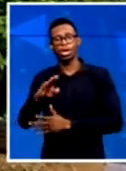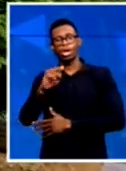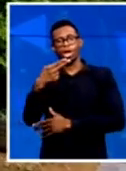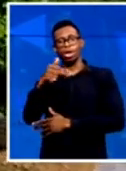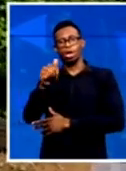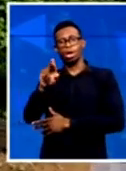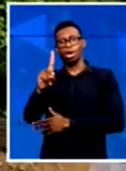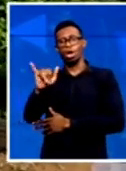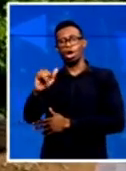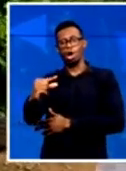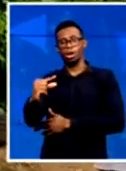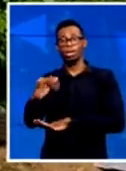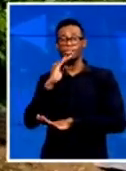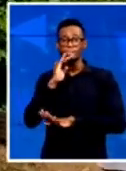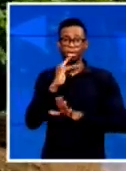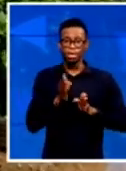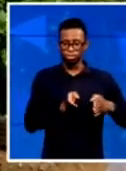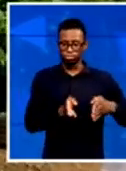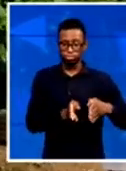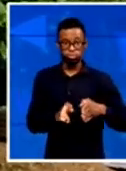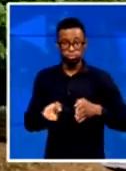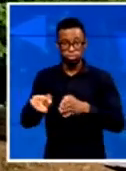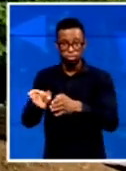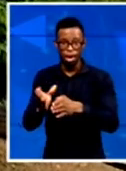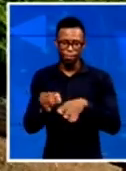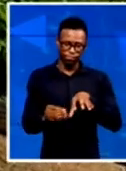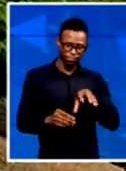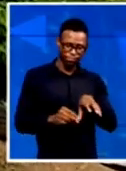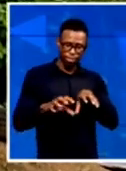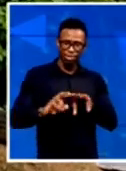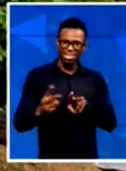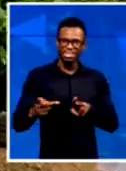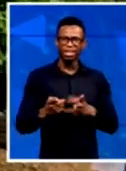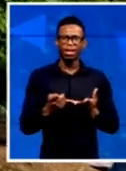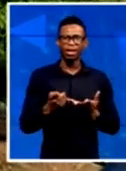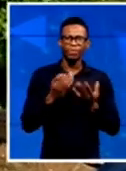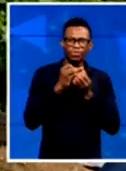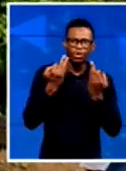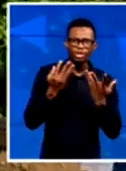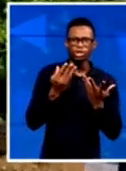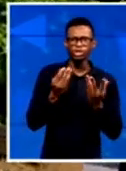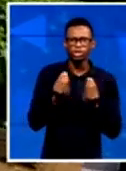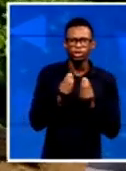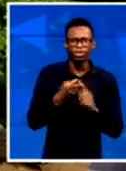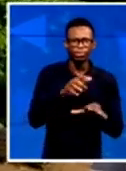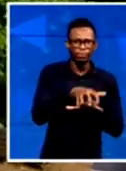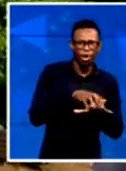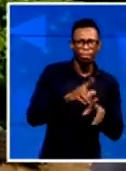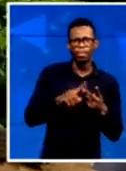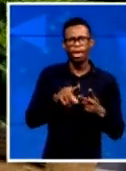fresh produce as well as coffee farm, estate, petting animal farms. Some of